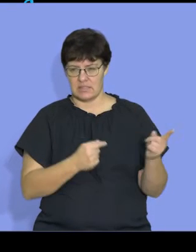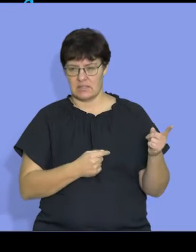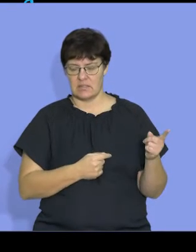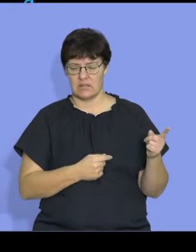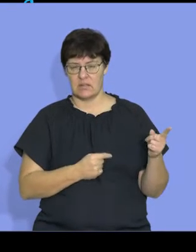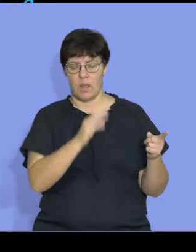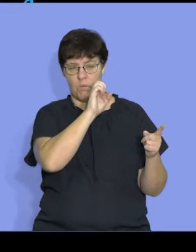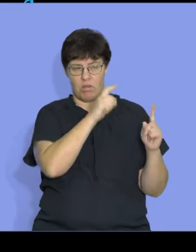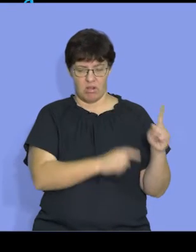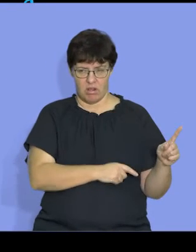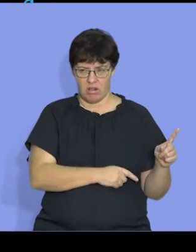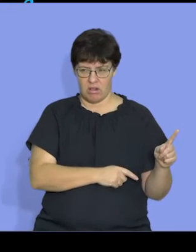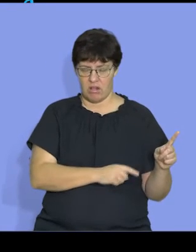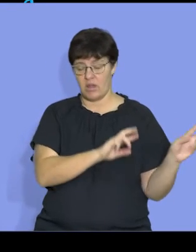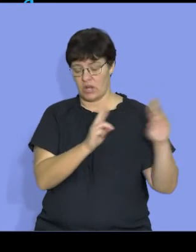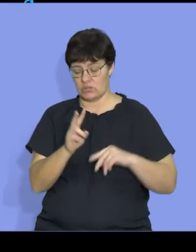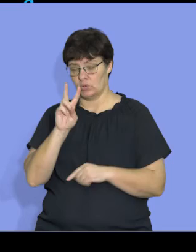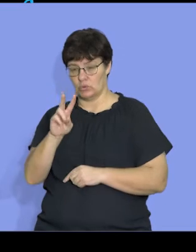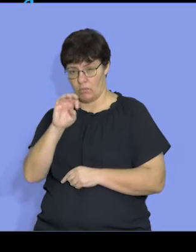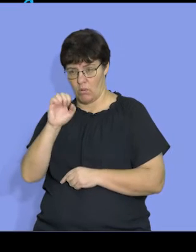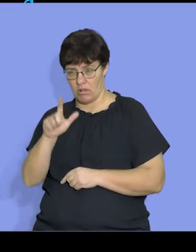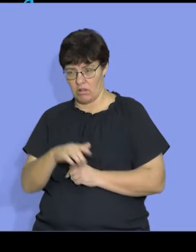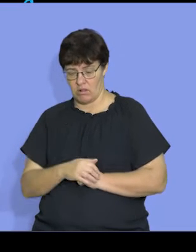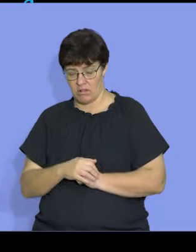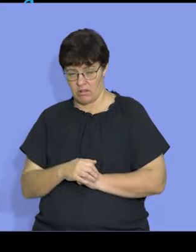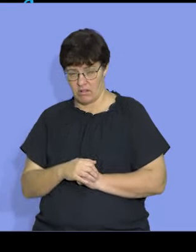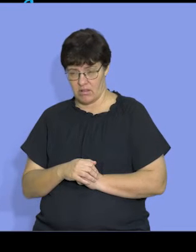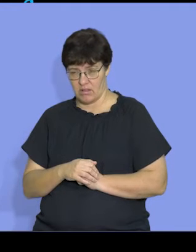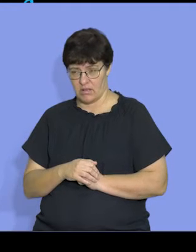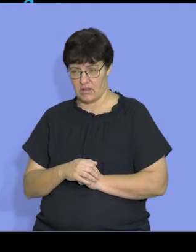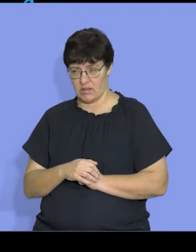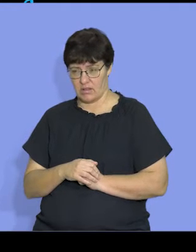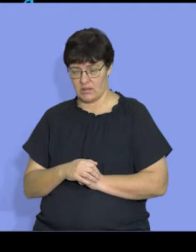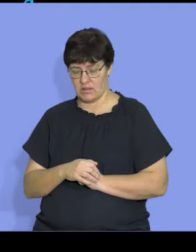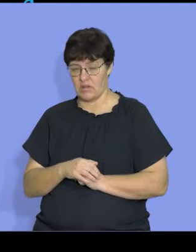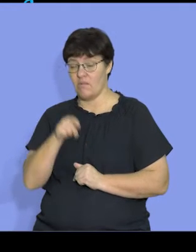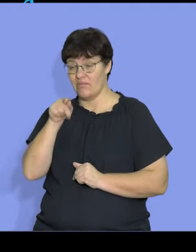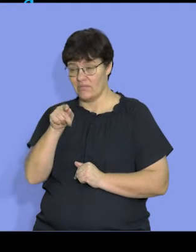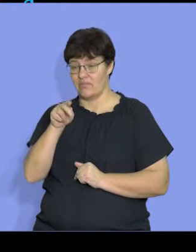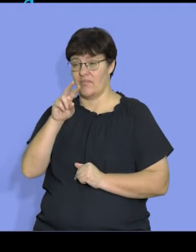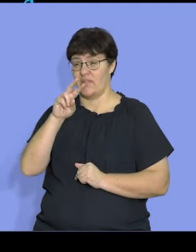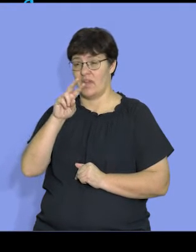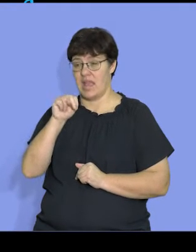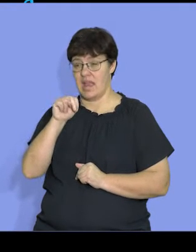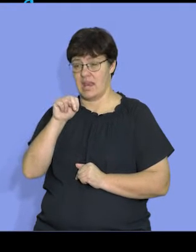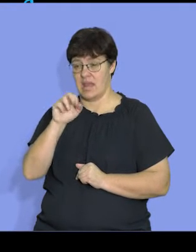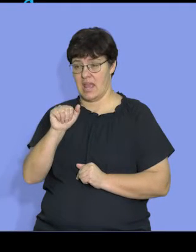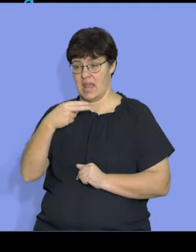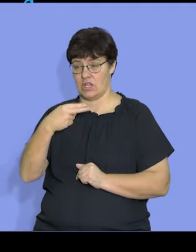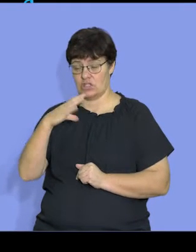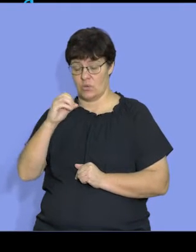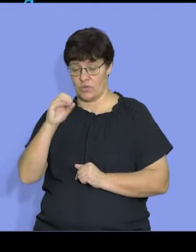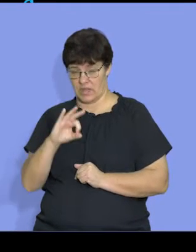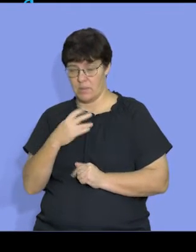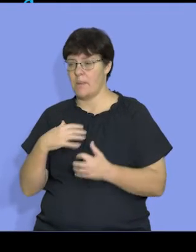sulfuric acid reacts with 2 moles, right, of the sodium hydrogen carbonate to form 1